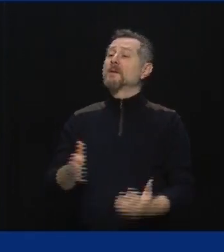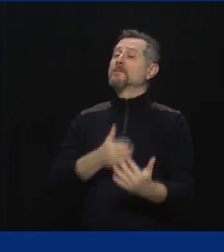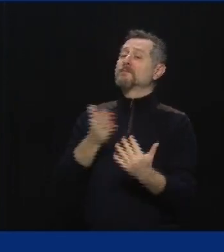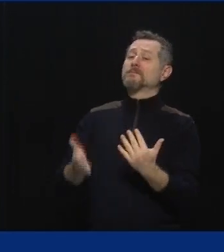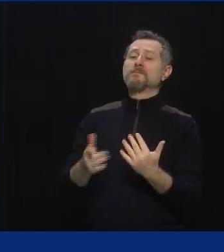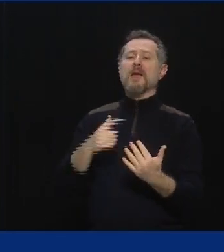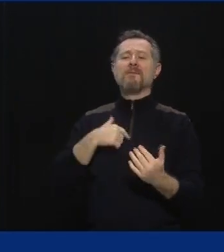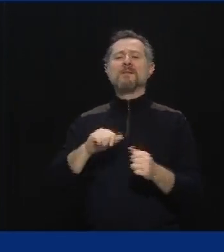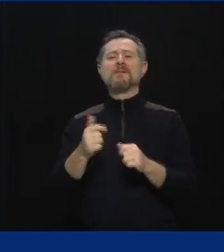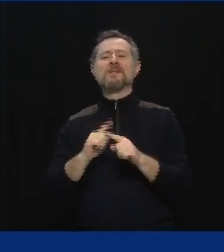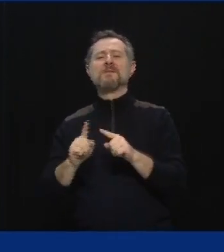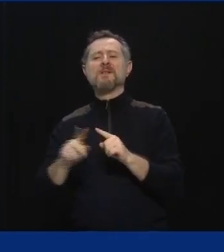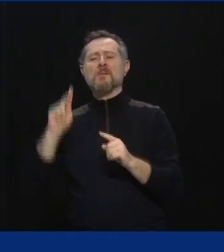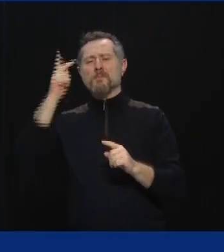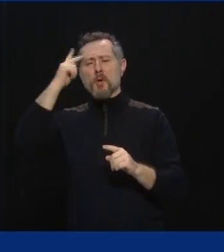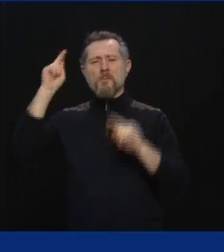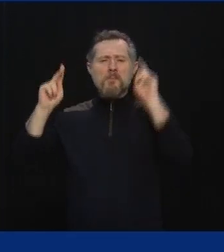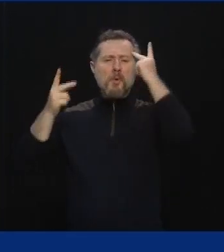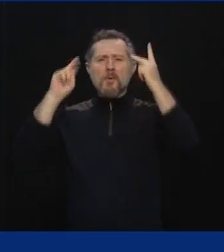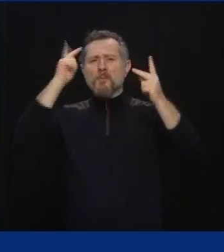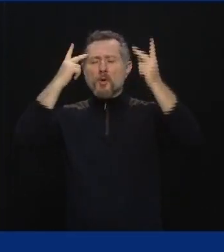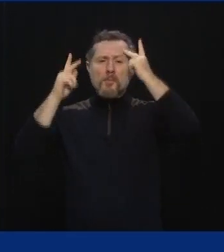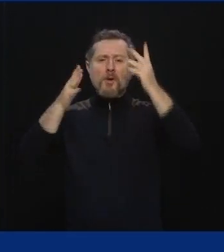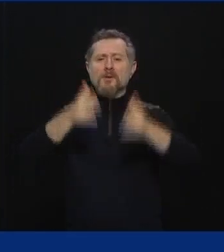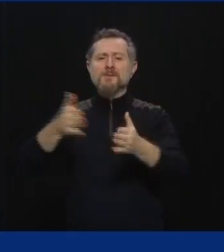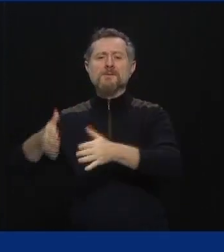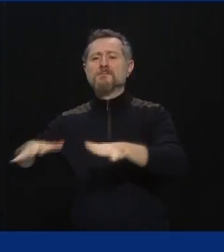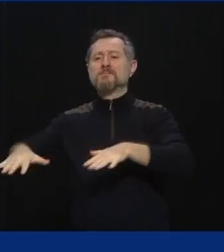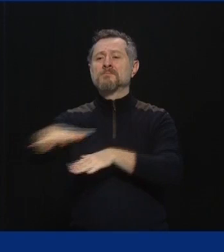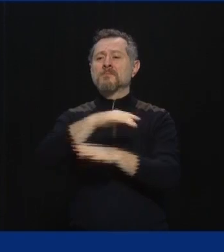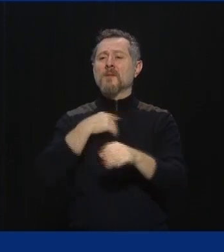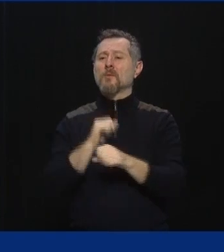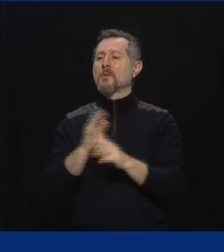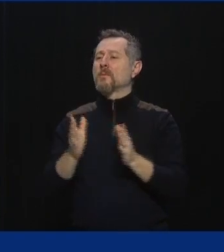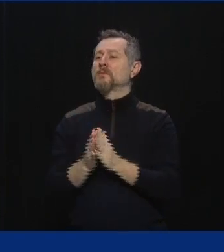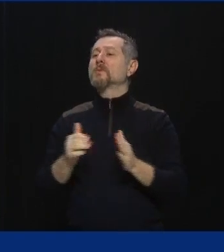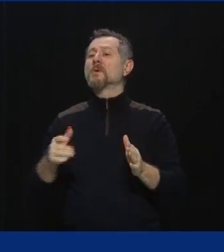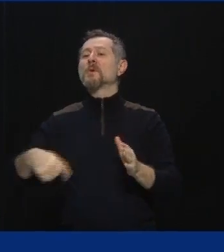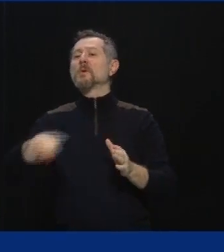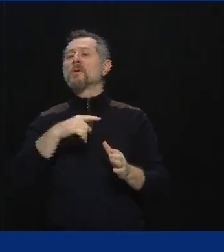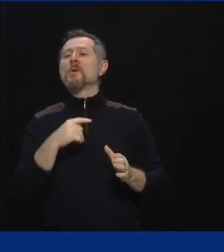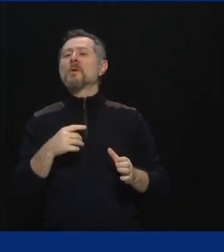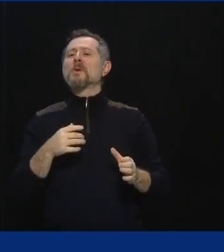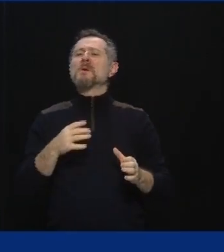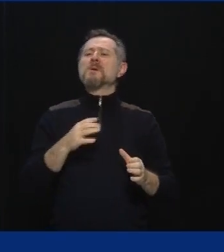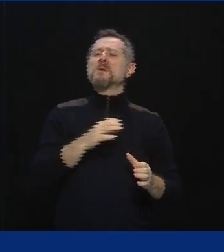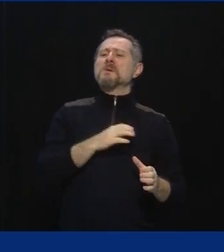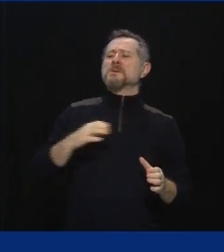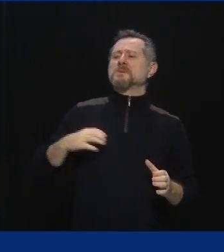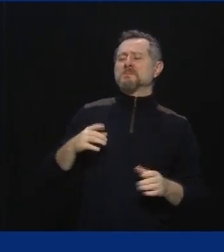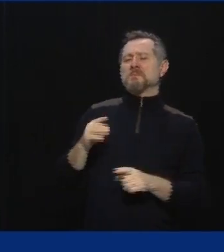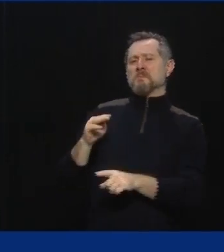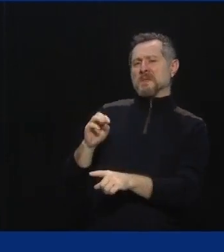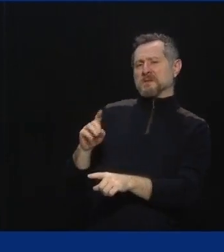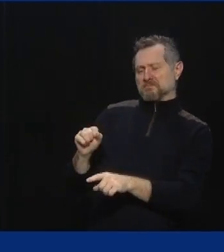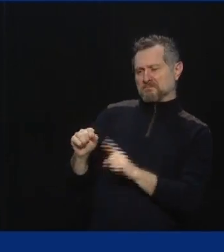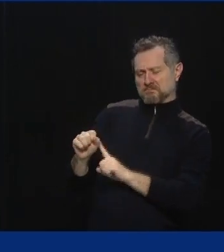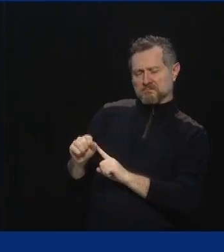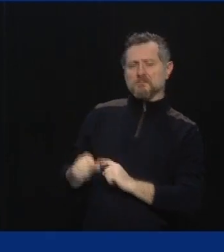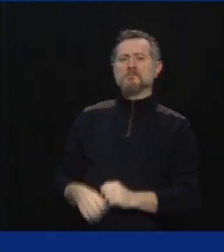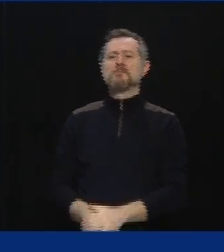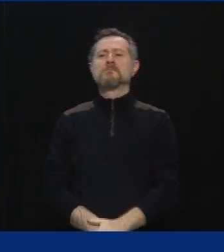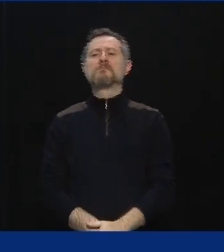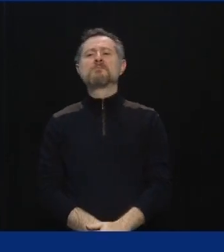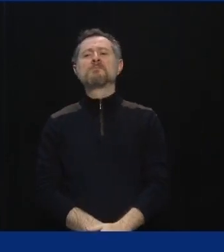leaders. I've had a chance to work with Congressman Greg Meads since a decade ago when I landed as one of your colleagues in Congress,